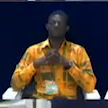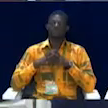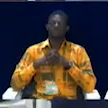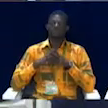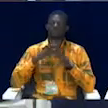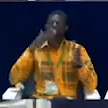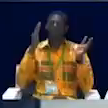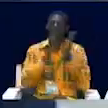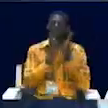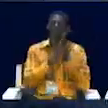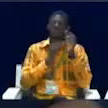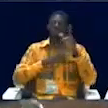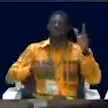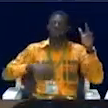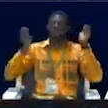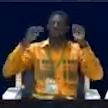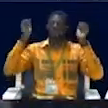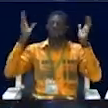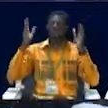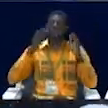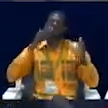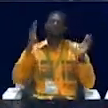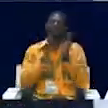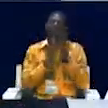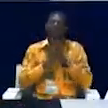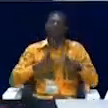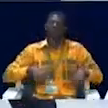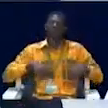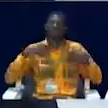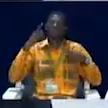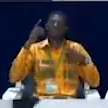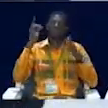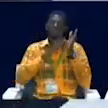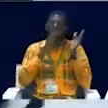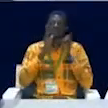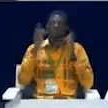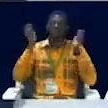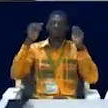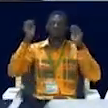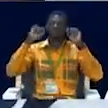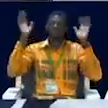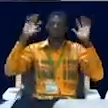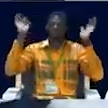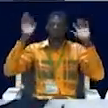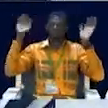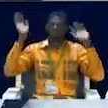Praise the Lord. Praise the living Jesus.